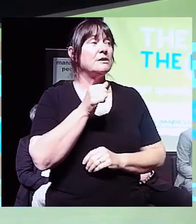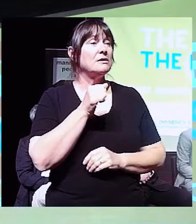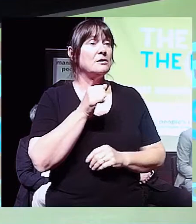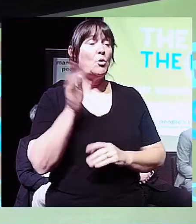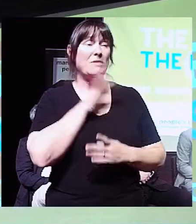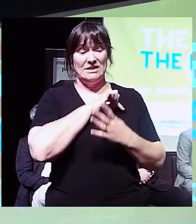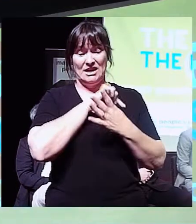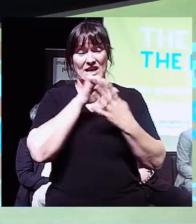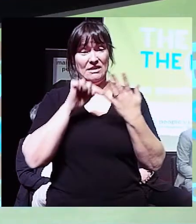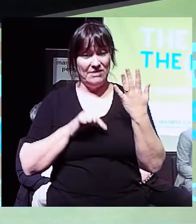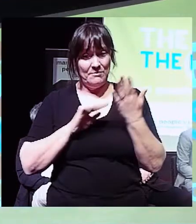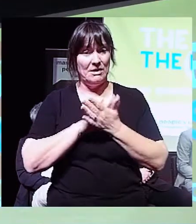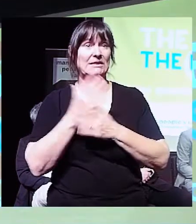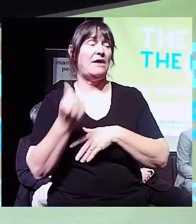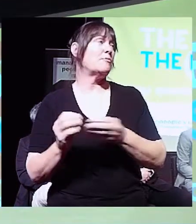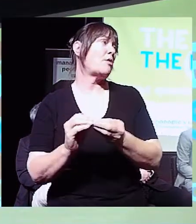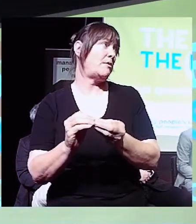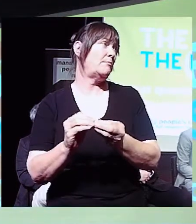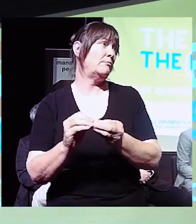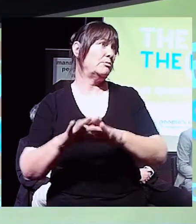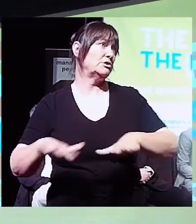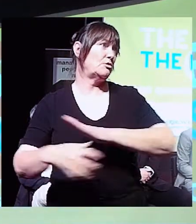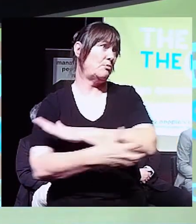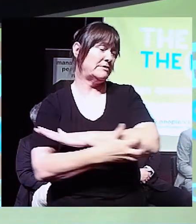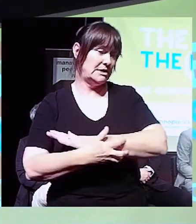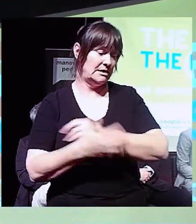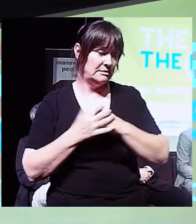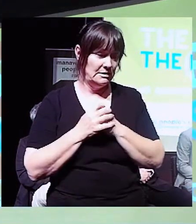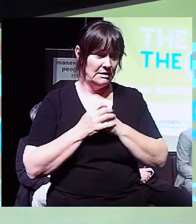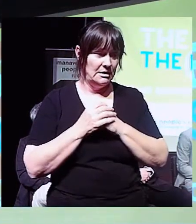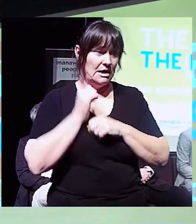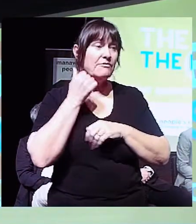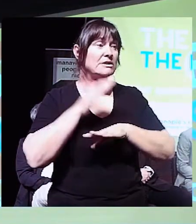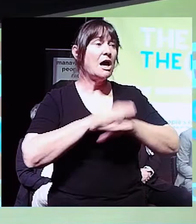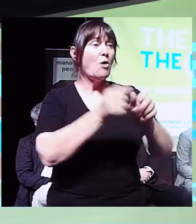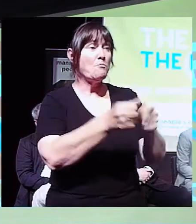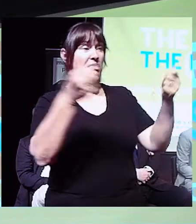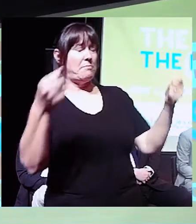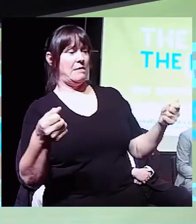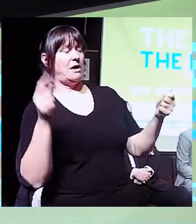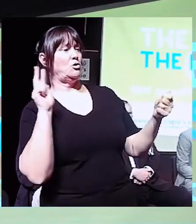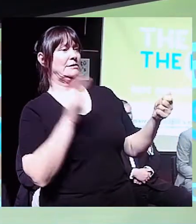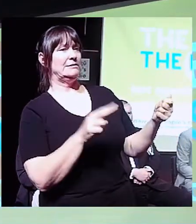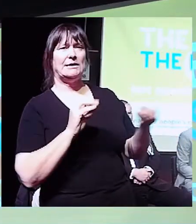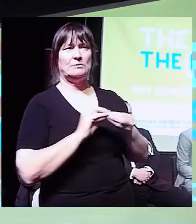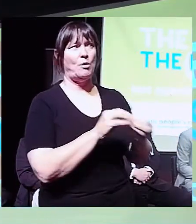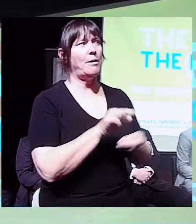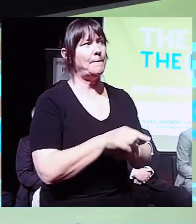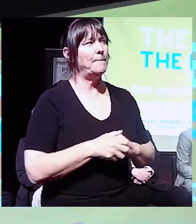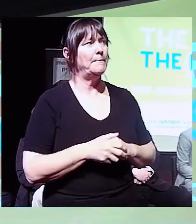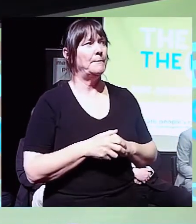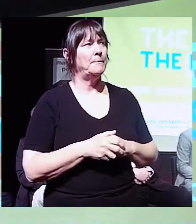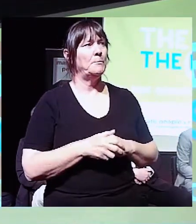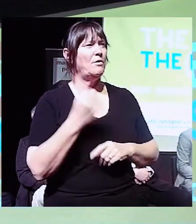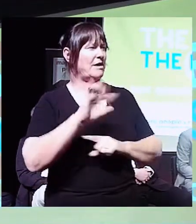these things, we're going to have a problem with child poverty. We seem every time you open the paper, we've got a problem in this area. It's something that's been around